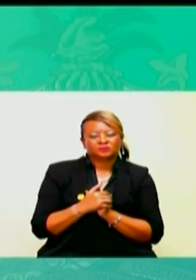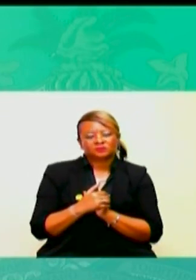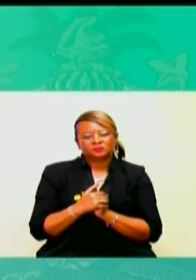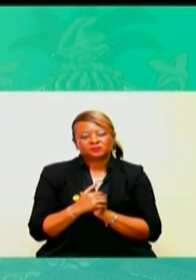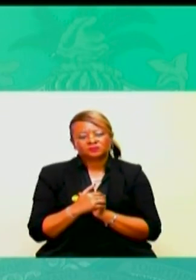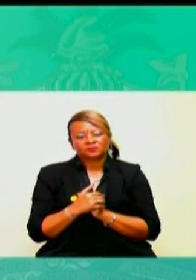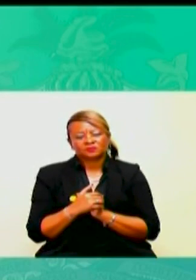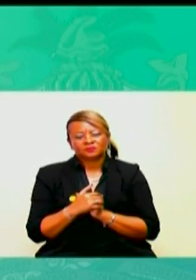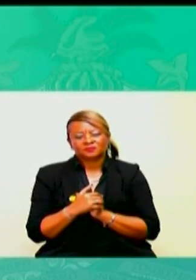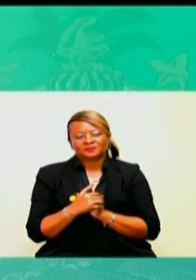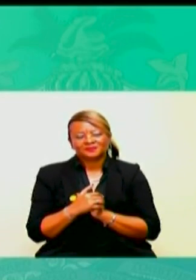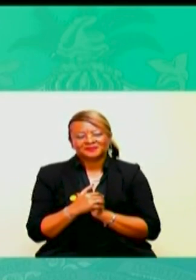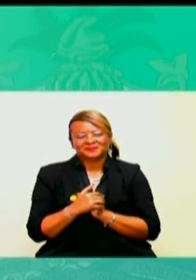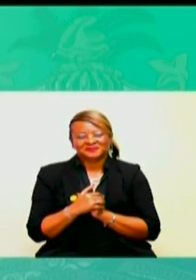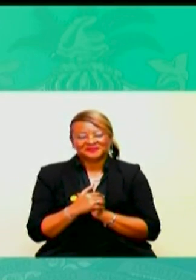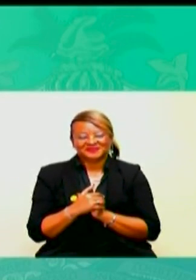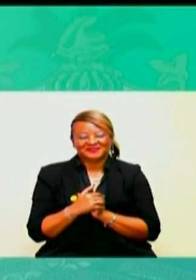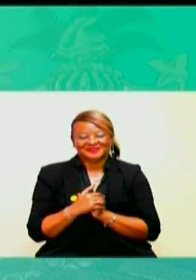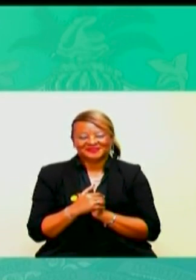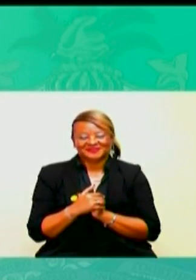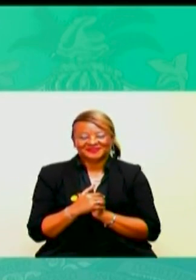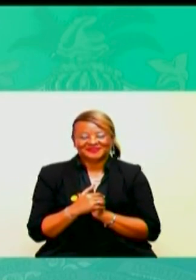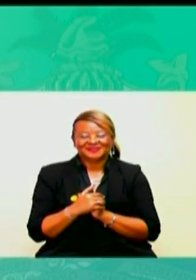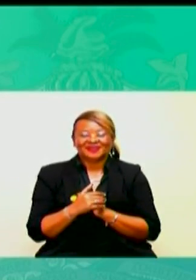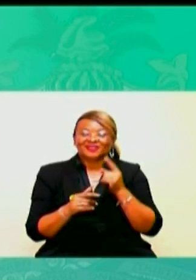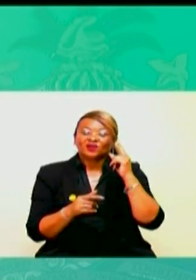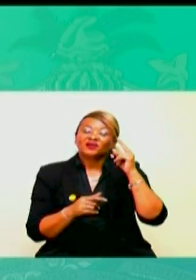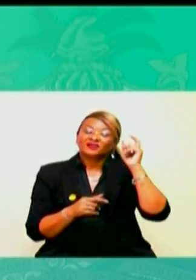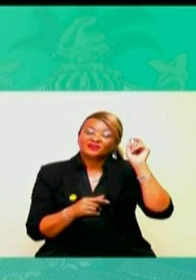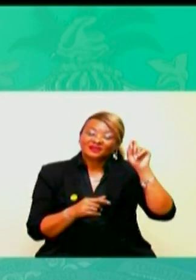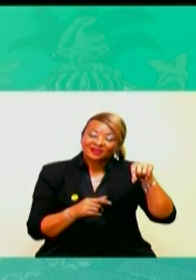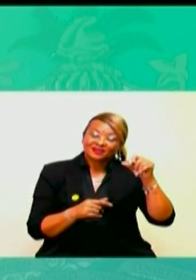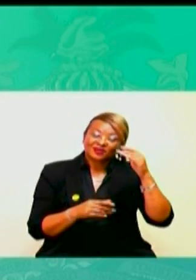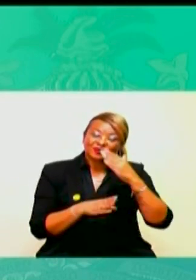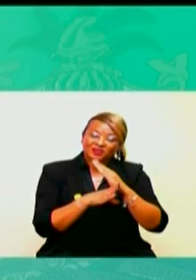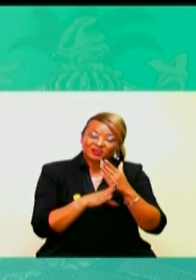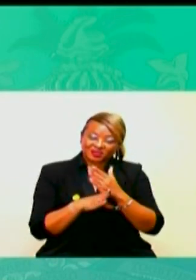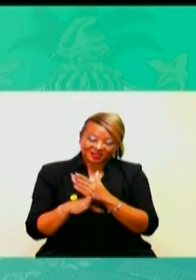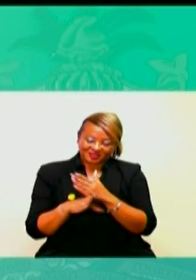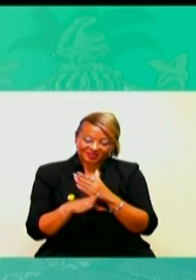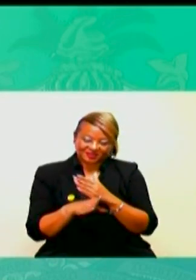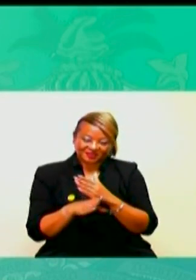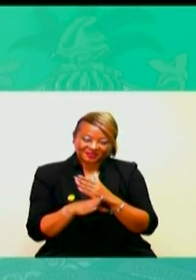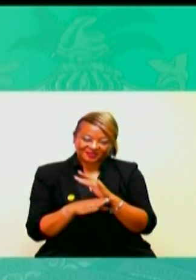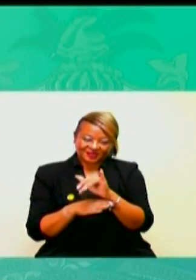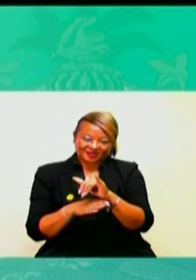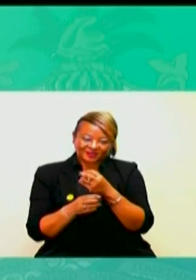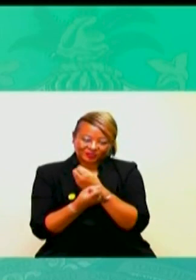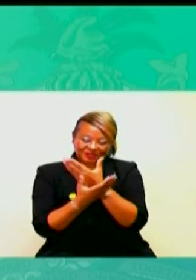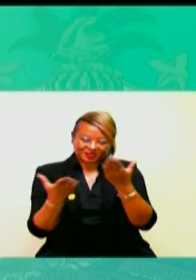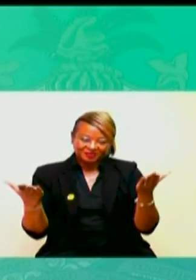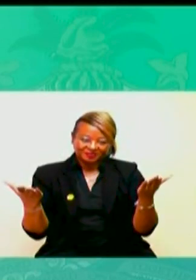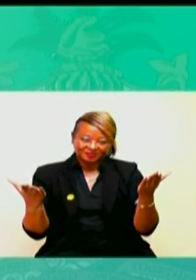Madam Speaker, I thought it was necessary to share that with Mr. Rule in North Abaco.